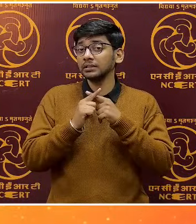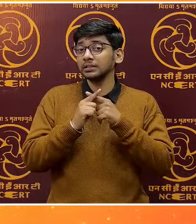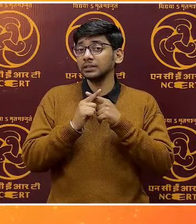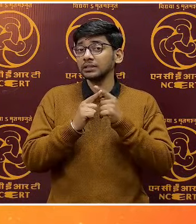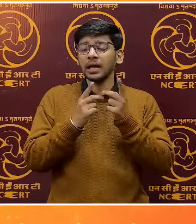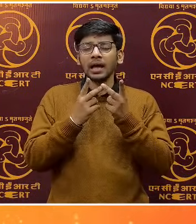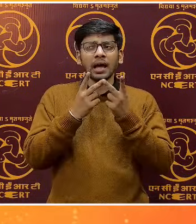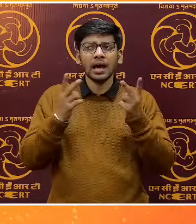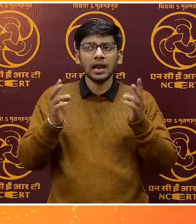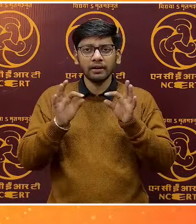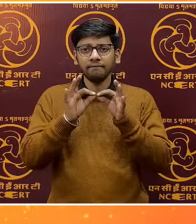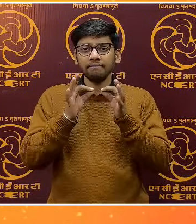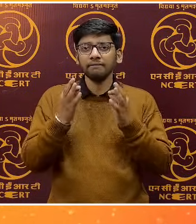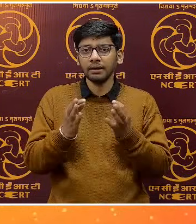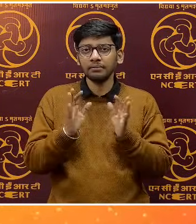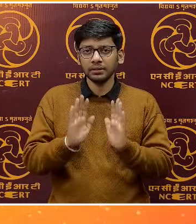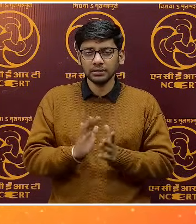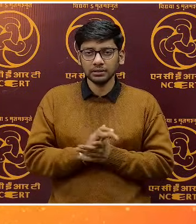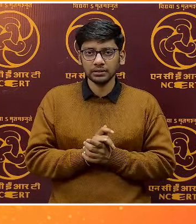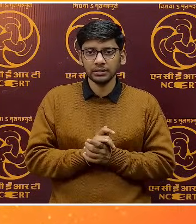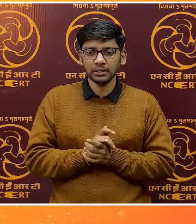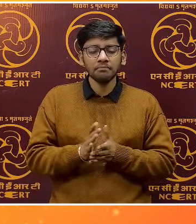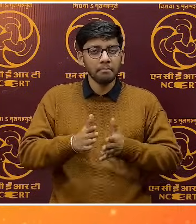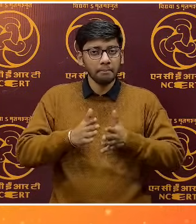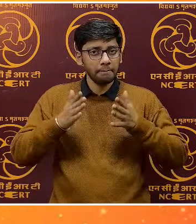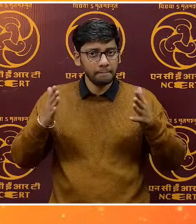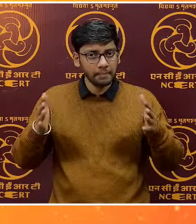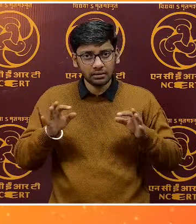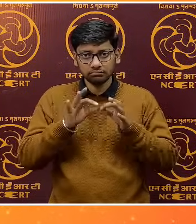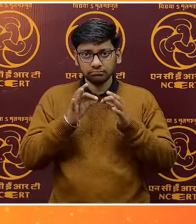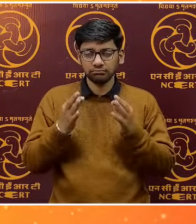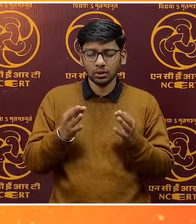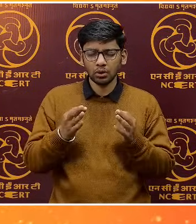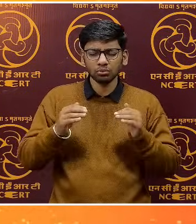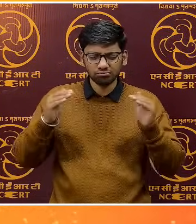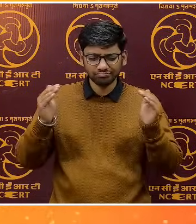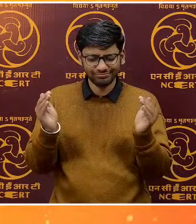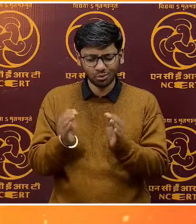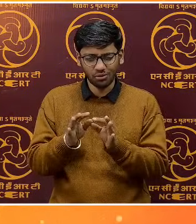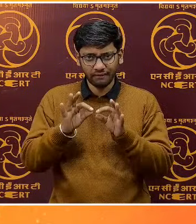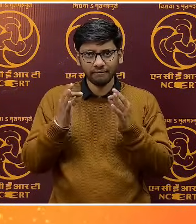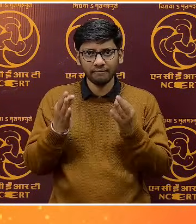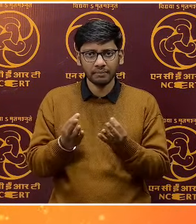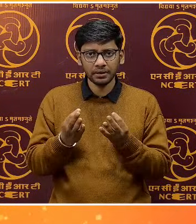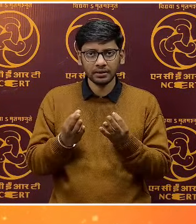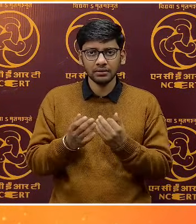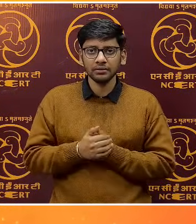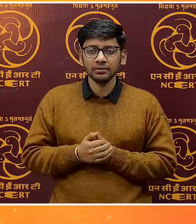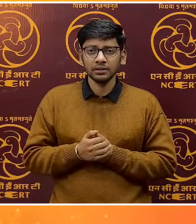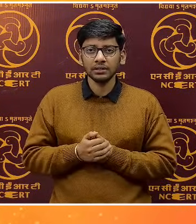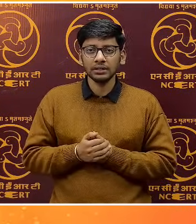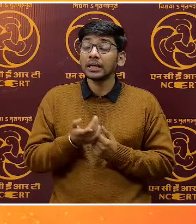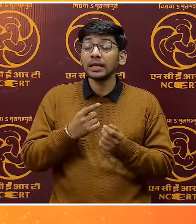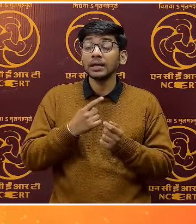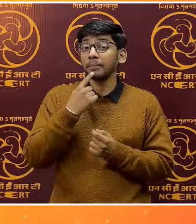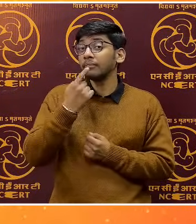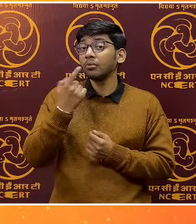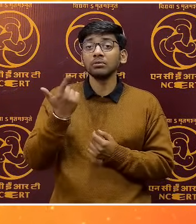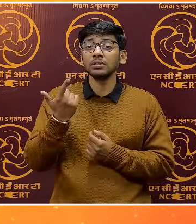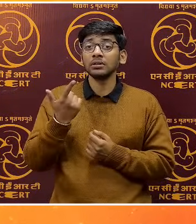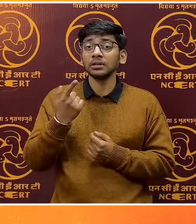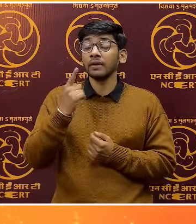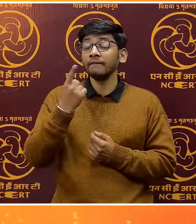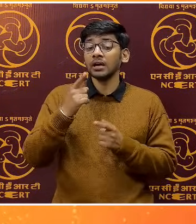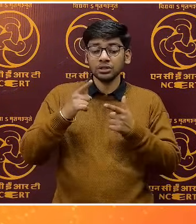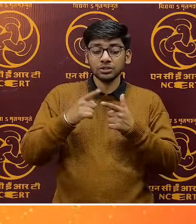sort of families, right? Some are bigger families, some are small families, right? So what are they called? I guess one is